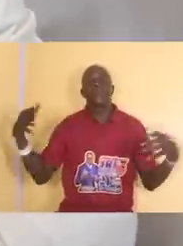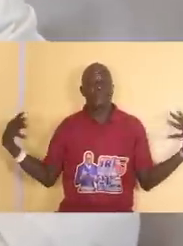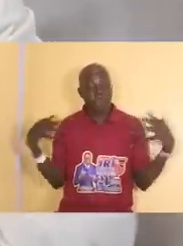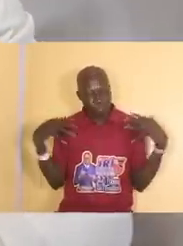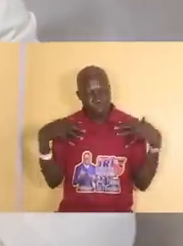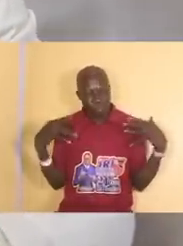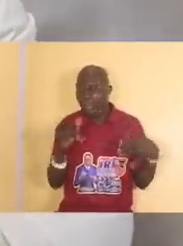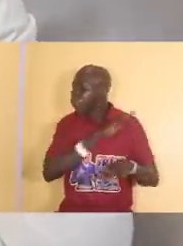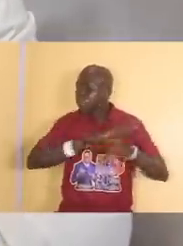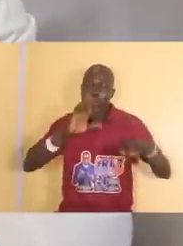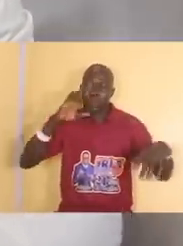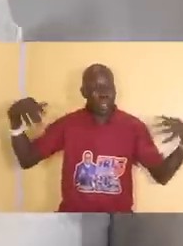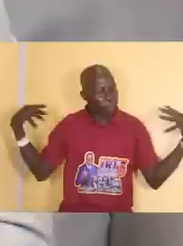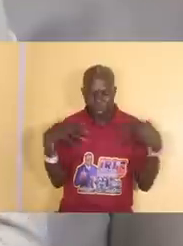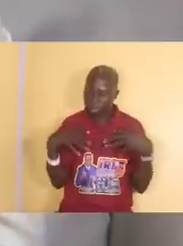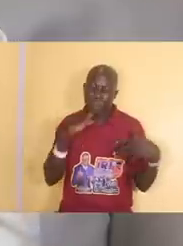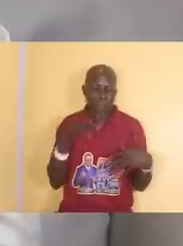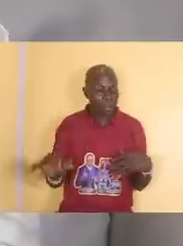see what you've done for me.